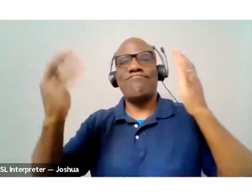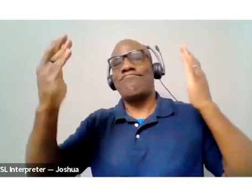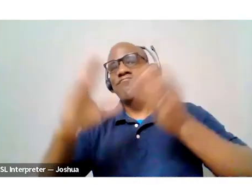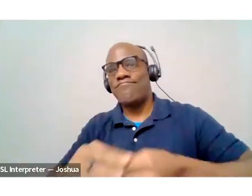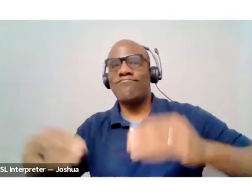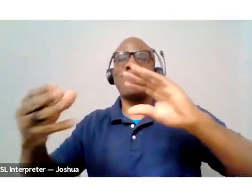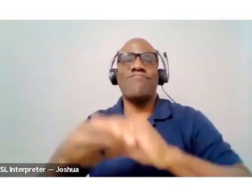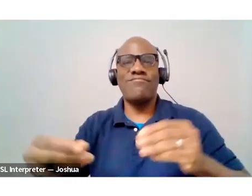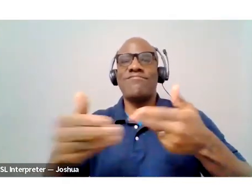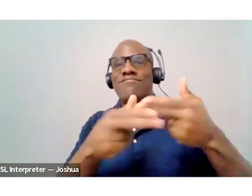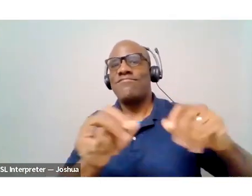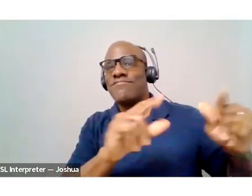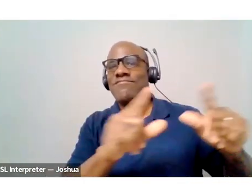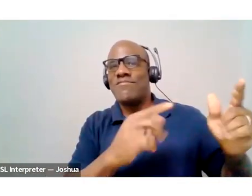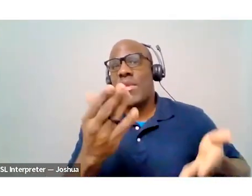these slides.